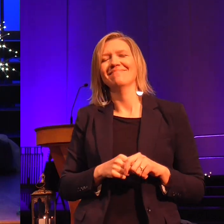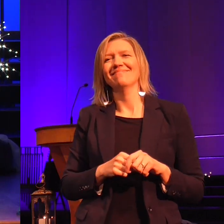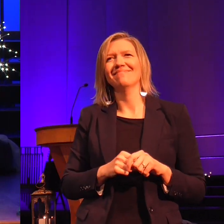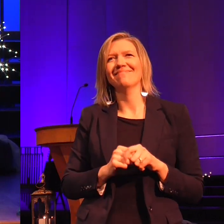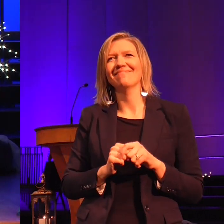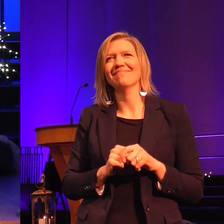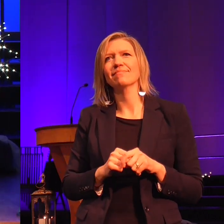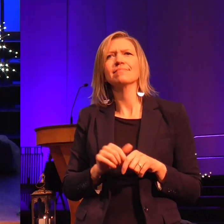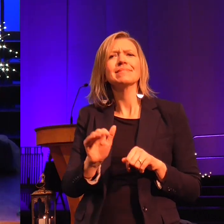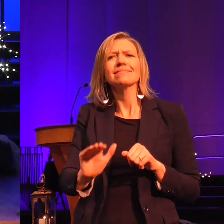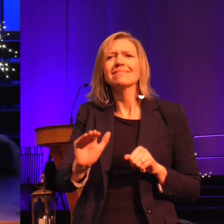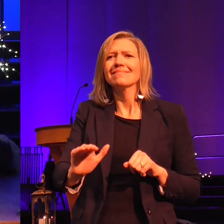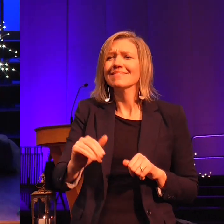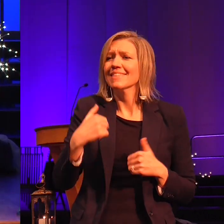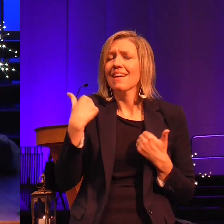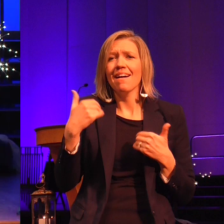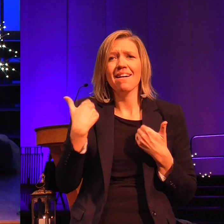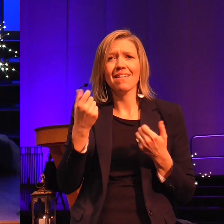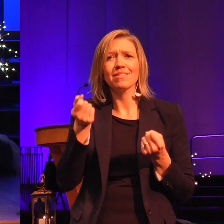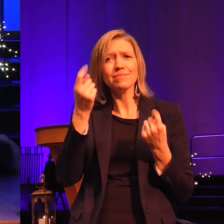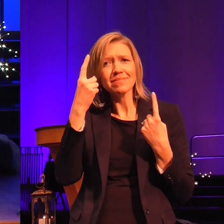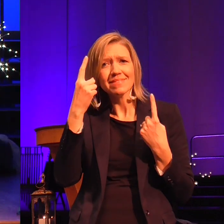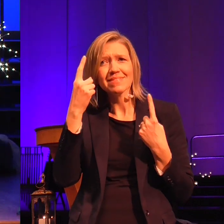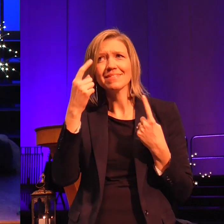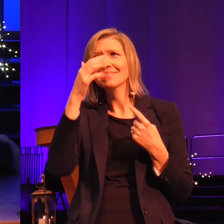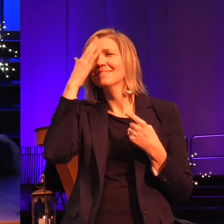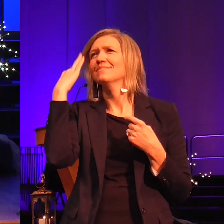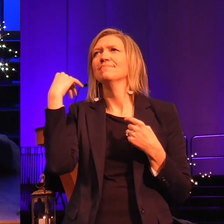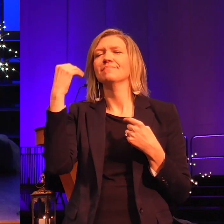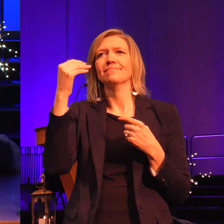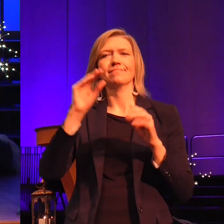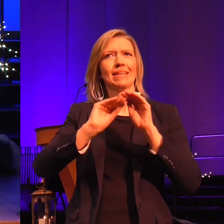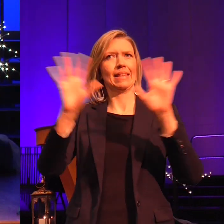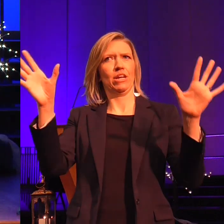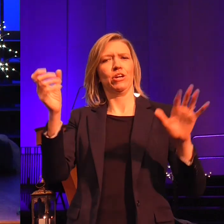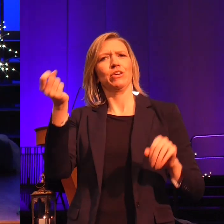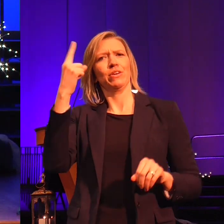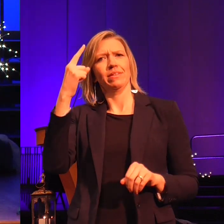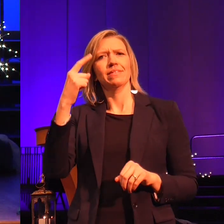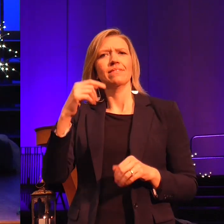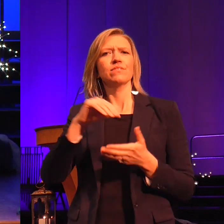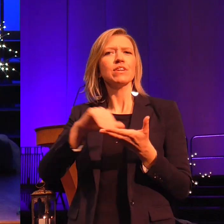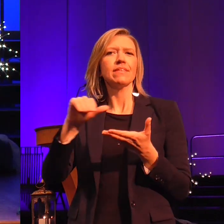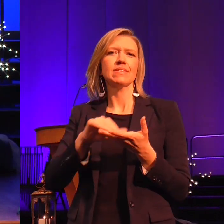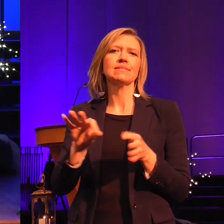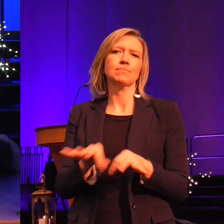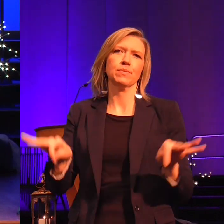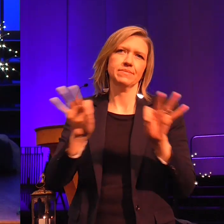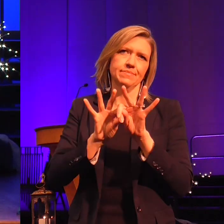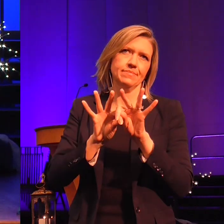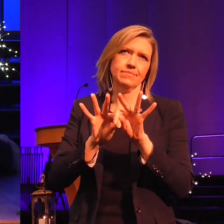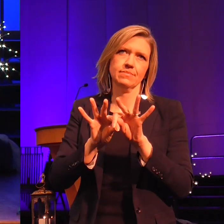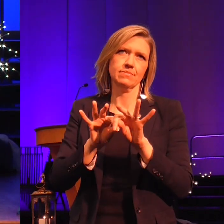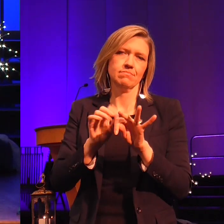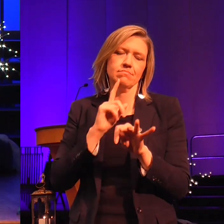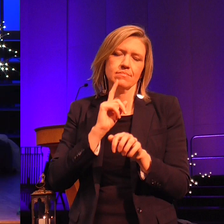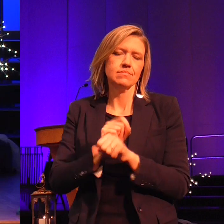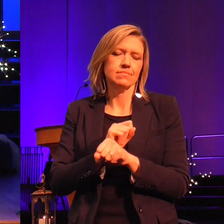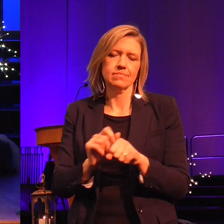Even little kids understand and know and have gotten clear that forgiveness is important, and it's really